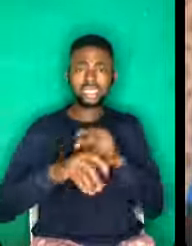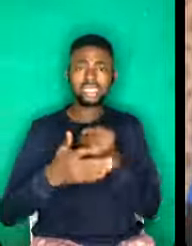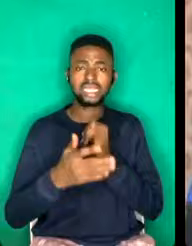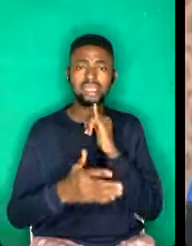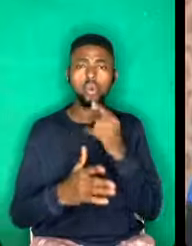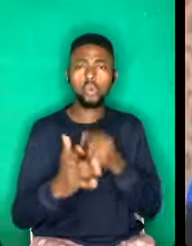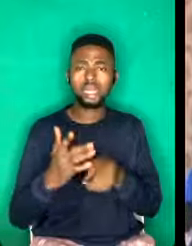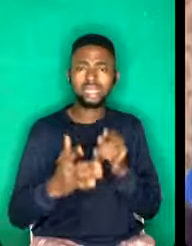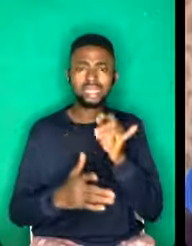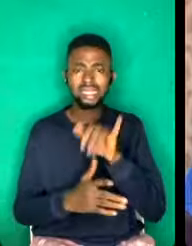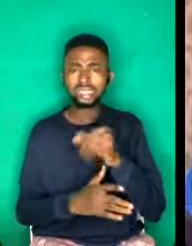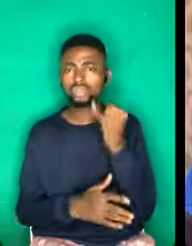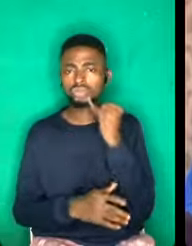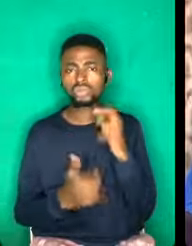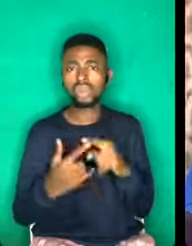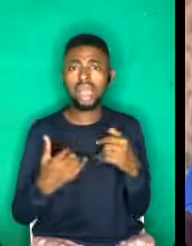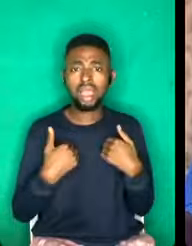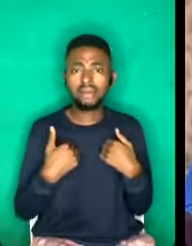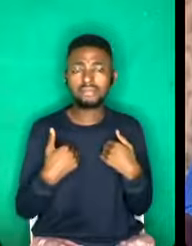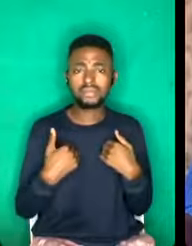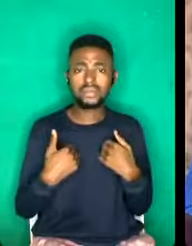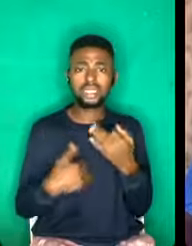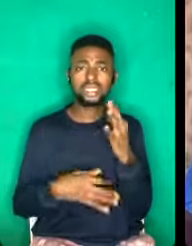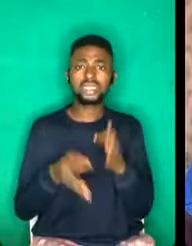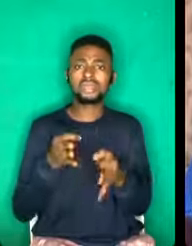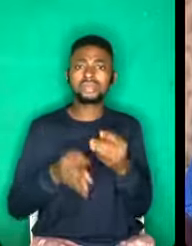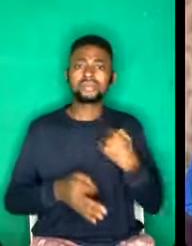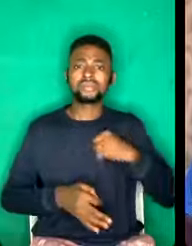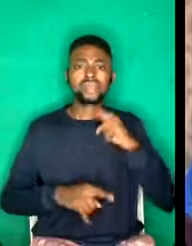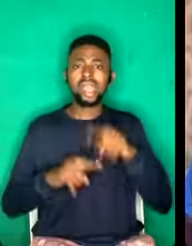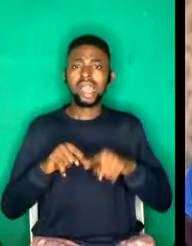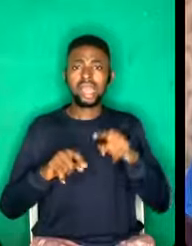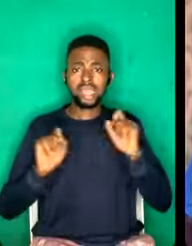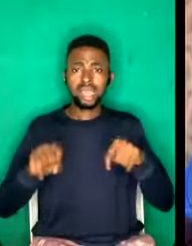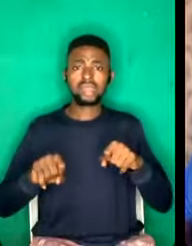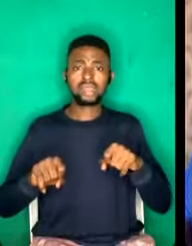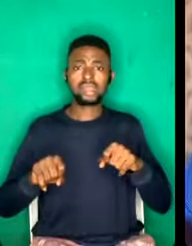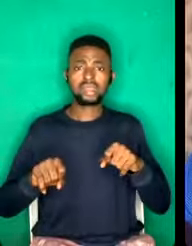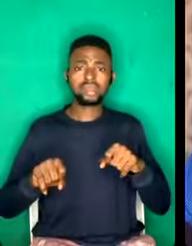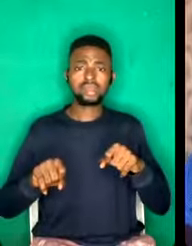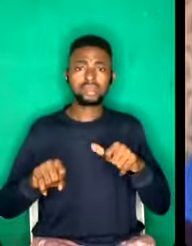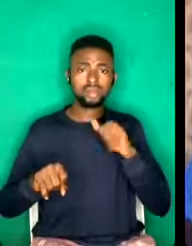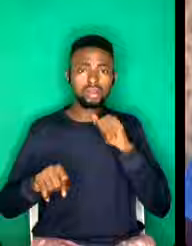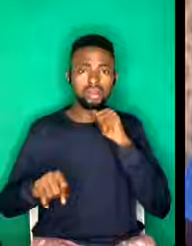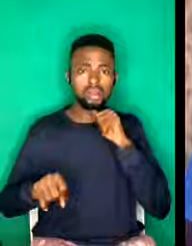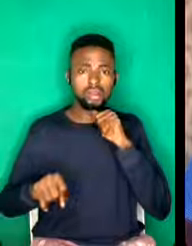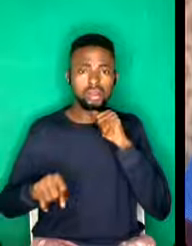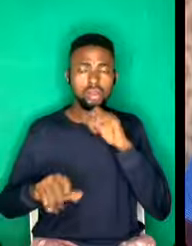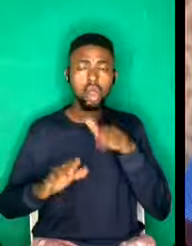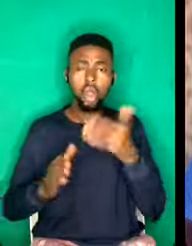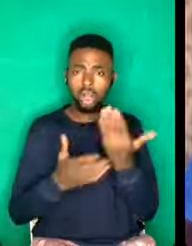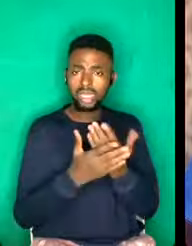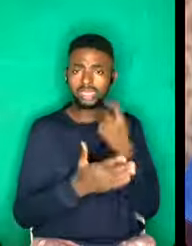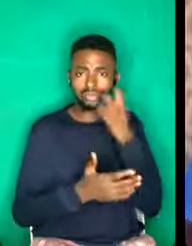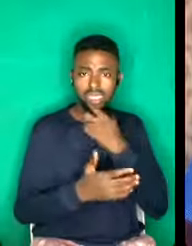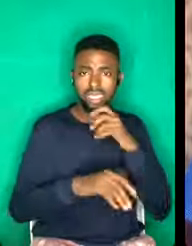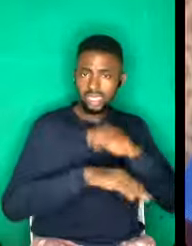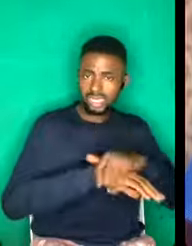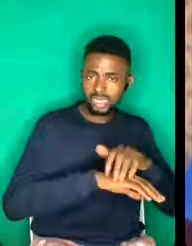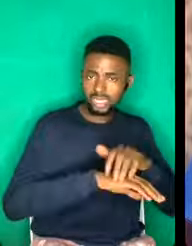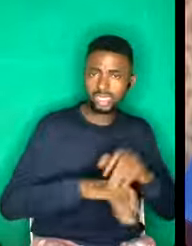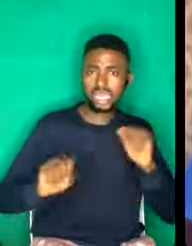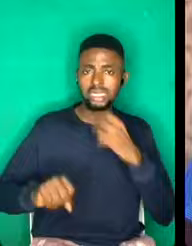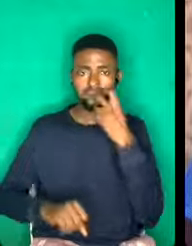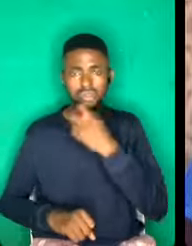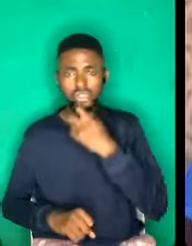They're supposed to have. So if we can all speak English, we can all speak Yoruba without issue, and we have in the television, we